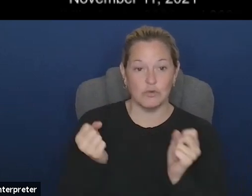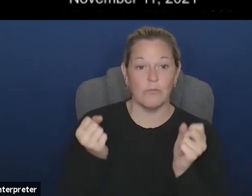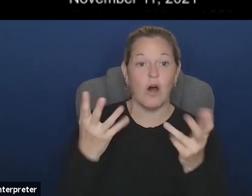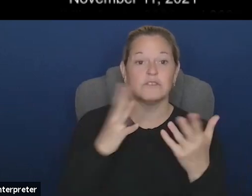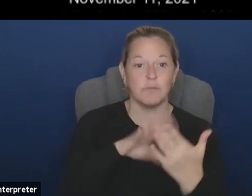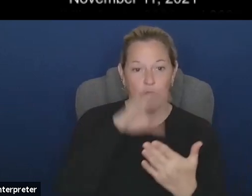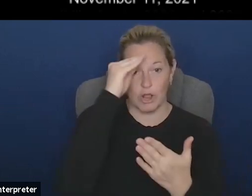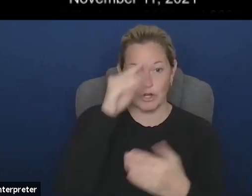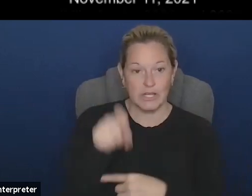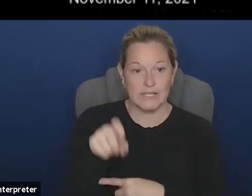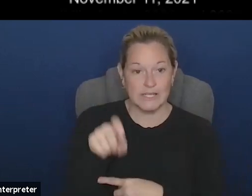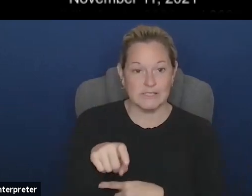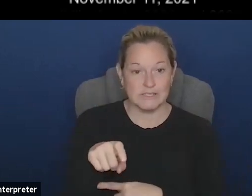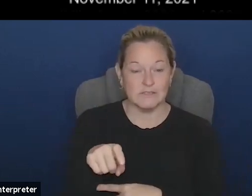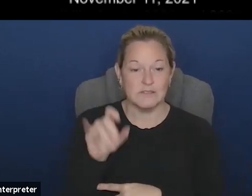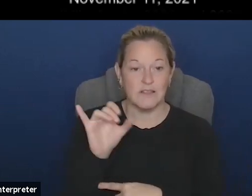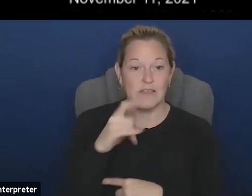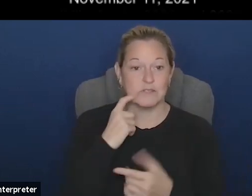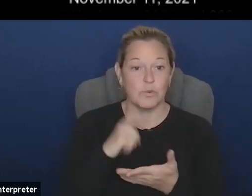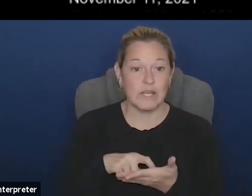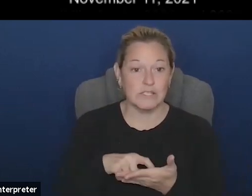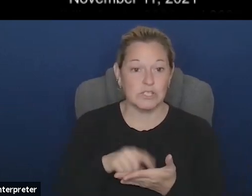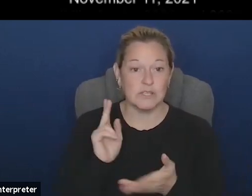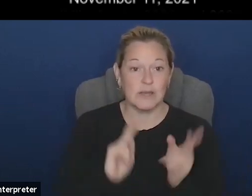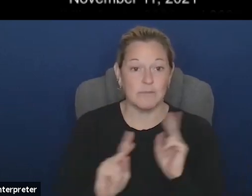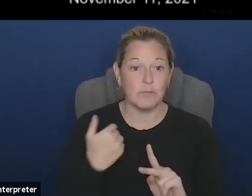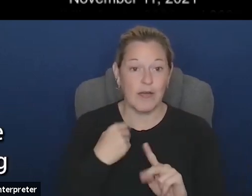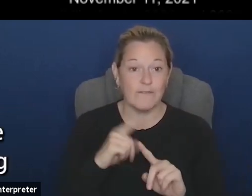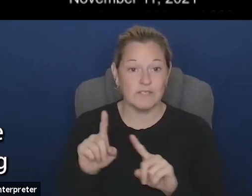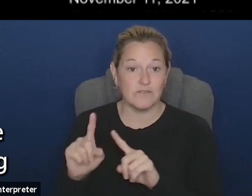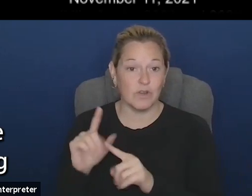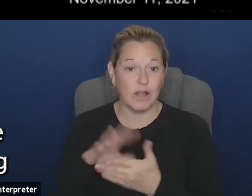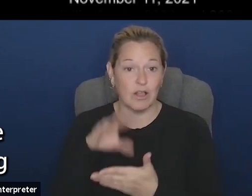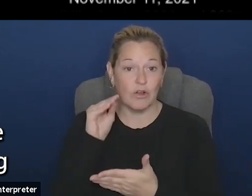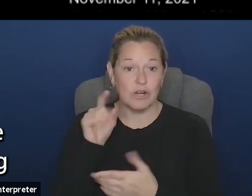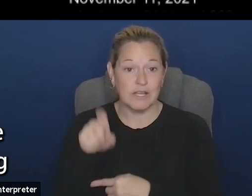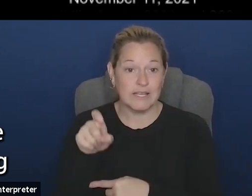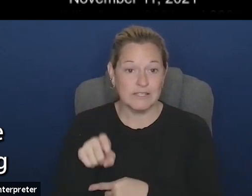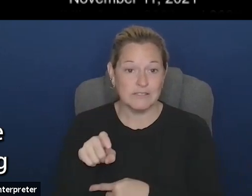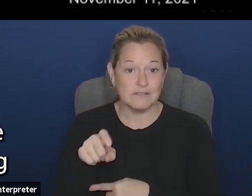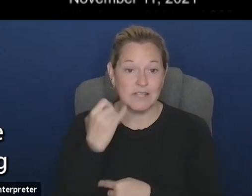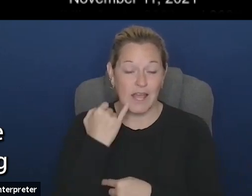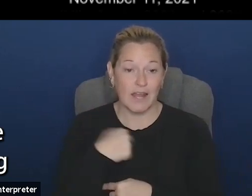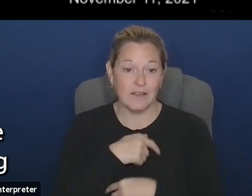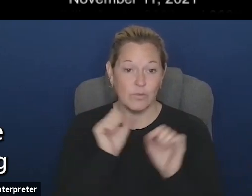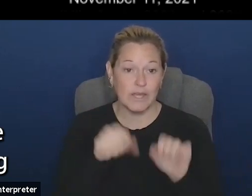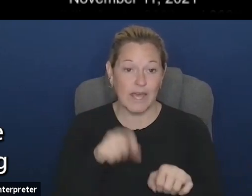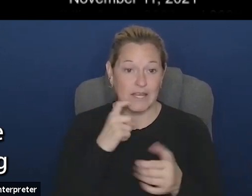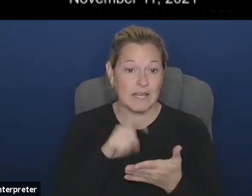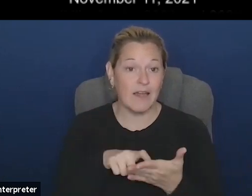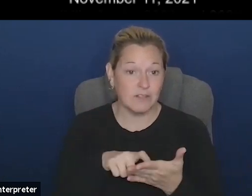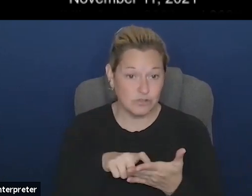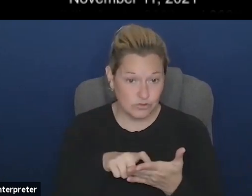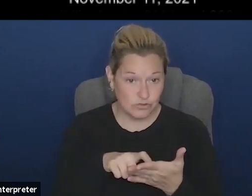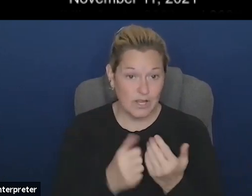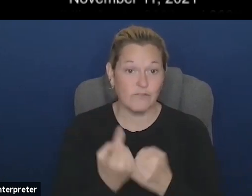accessibility conversation. It's a recognition that everybody has different learning needs. And if we can acknowledge that everybody has different learning